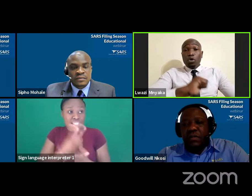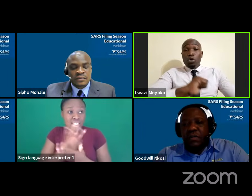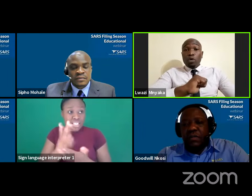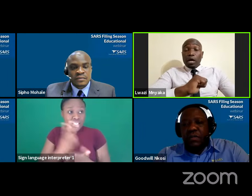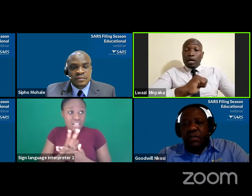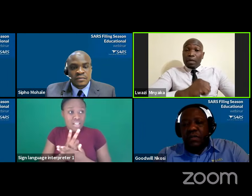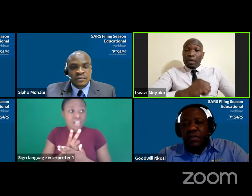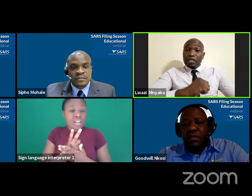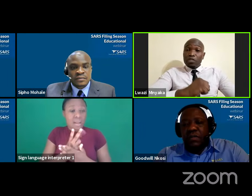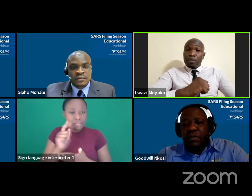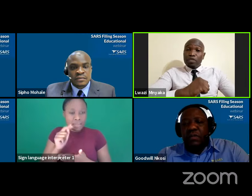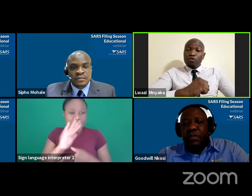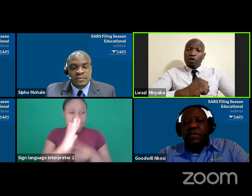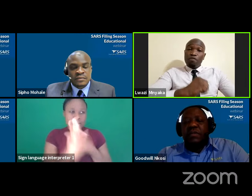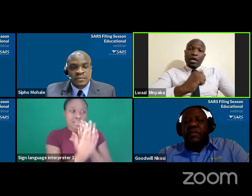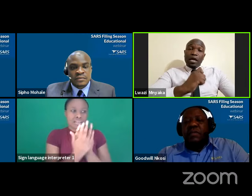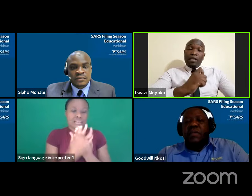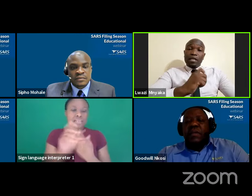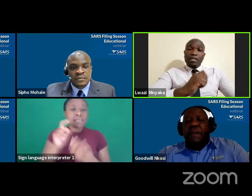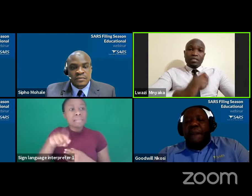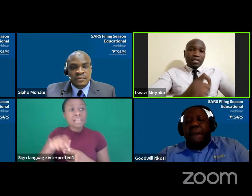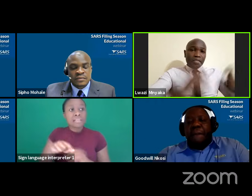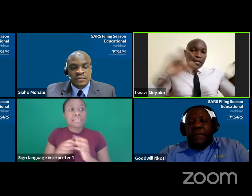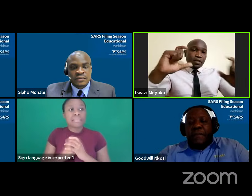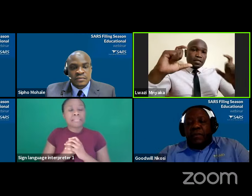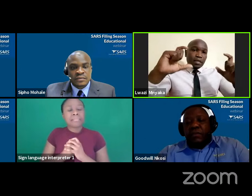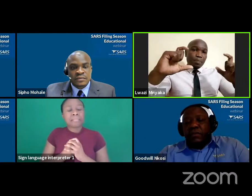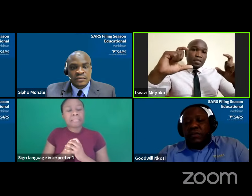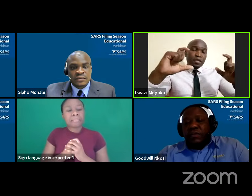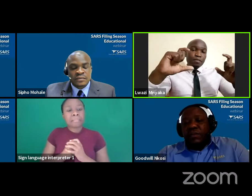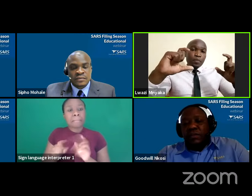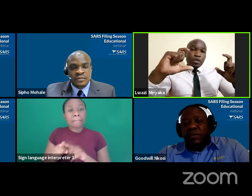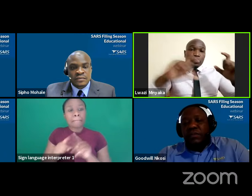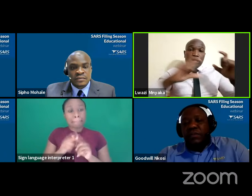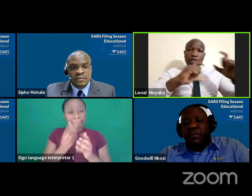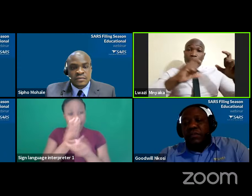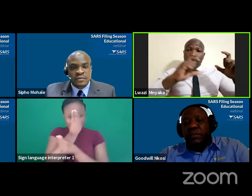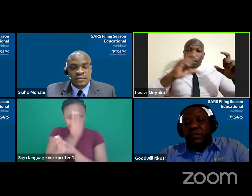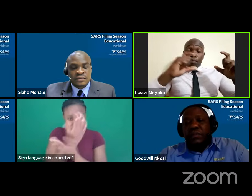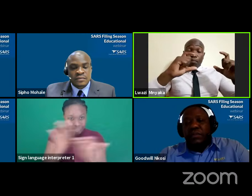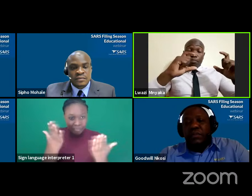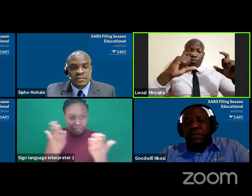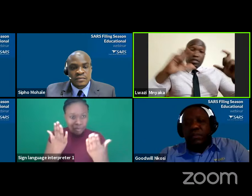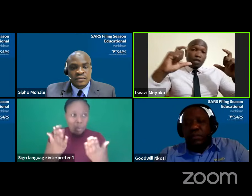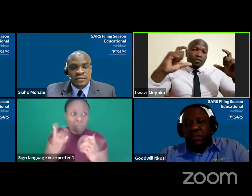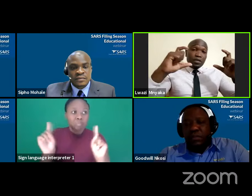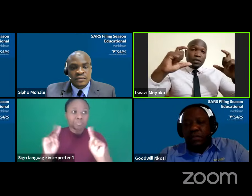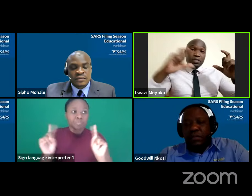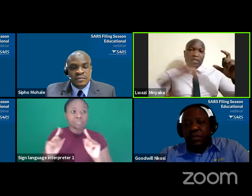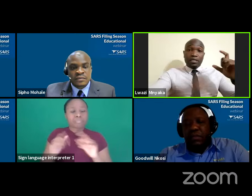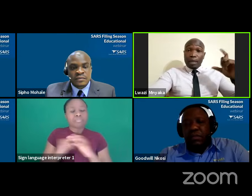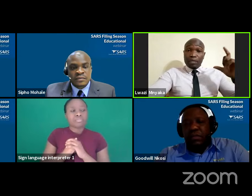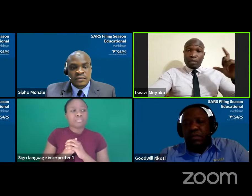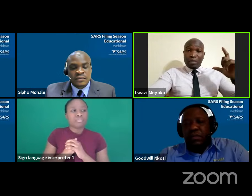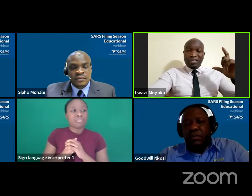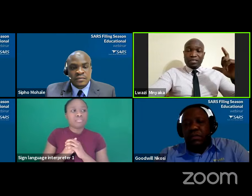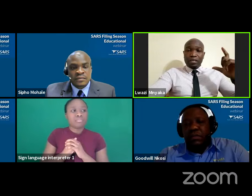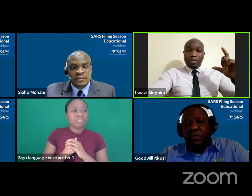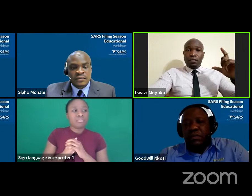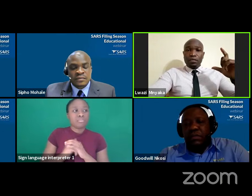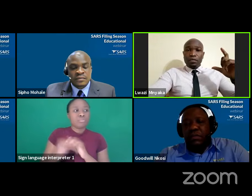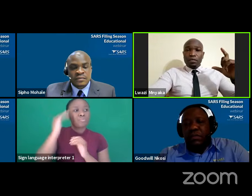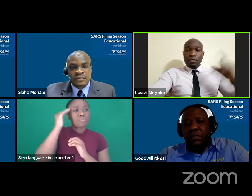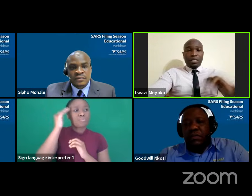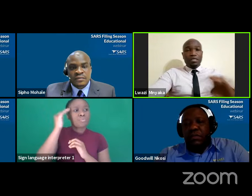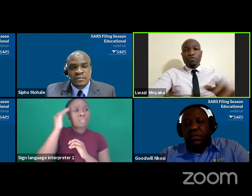to remind taxpayers of, and that is that little snippet with the selfie stating update my